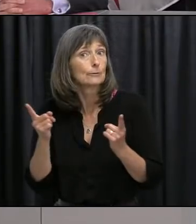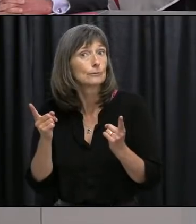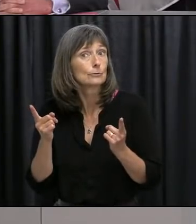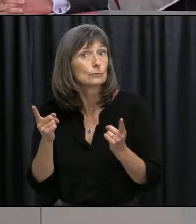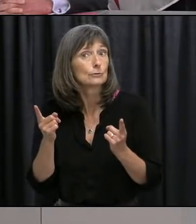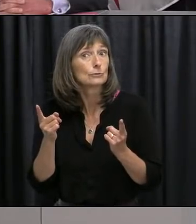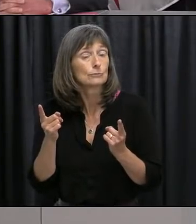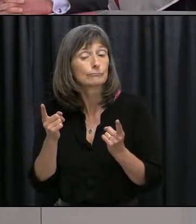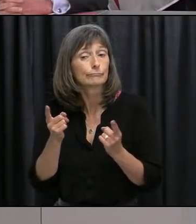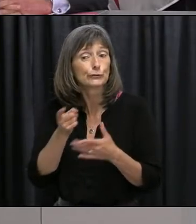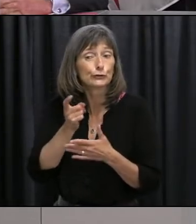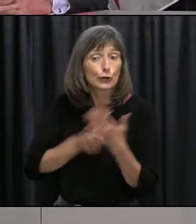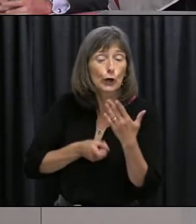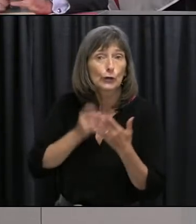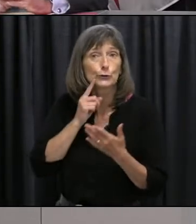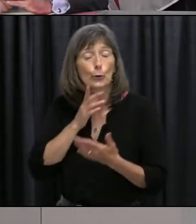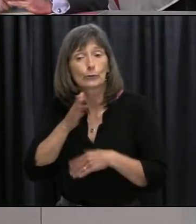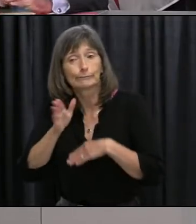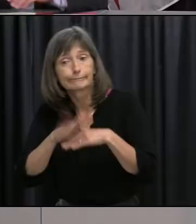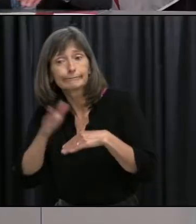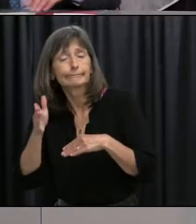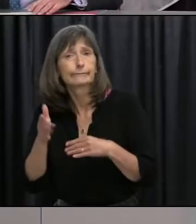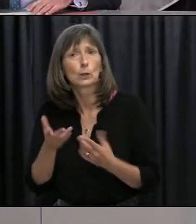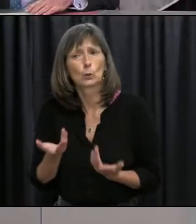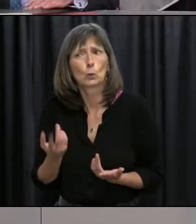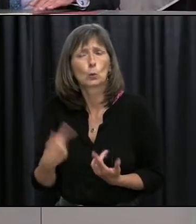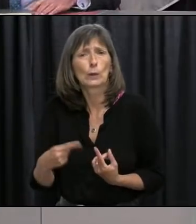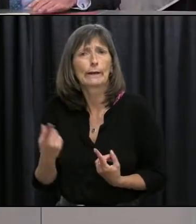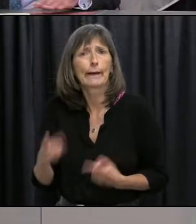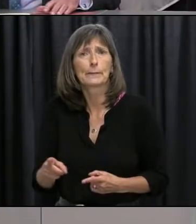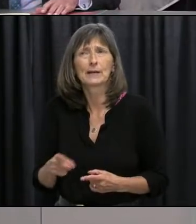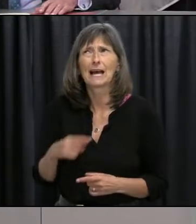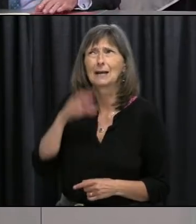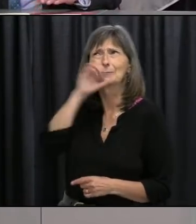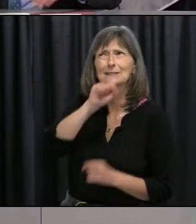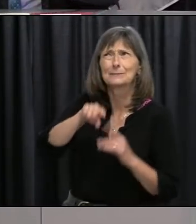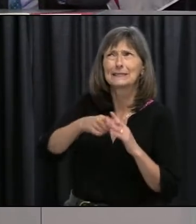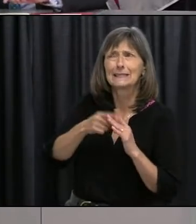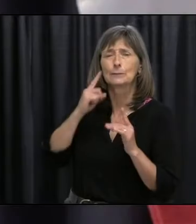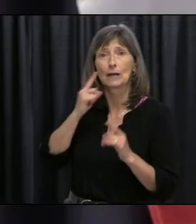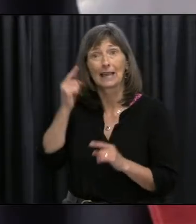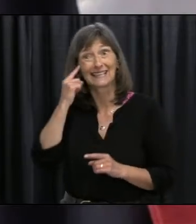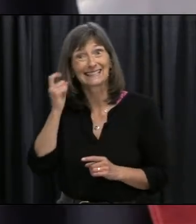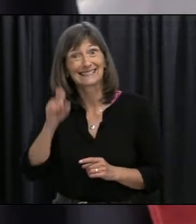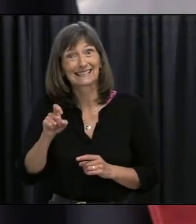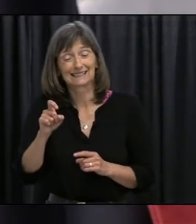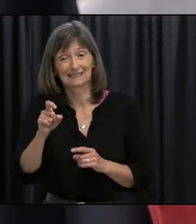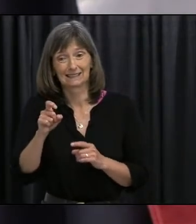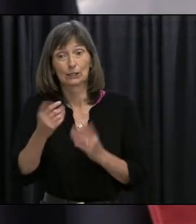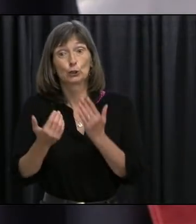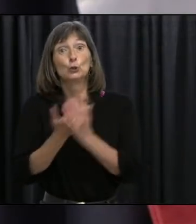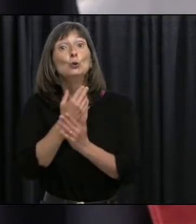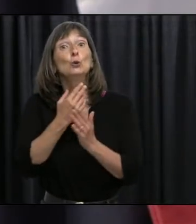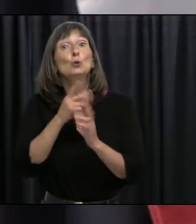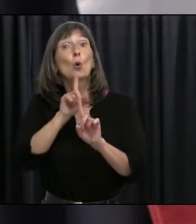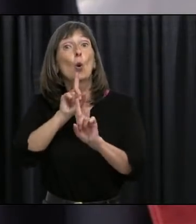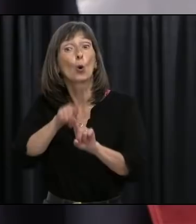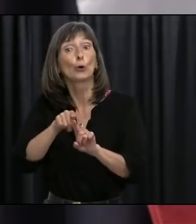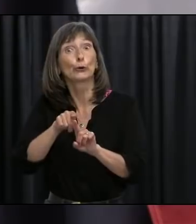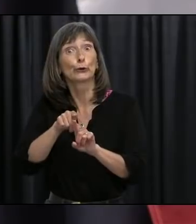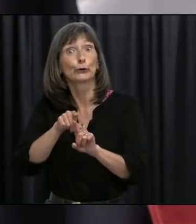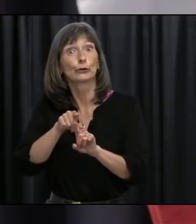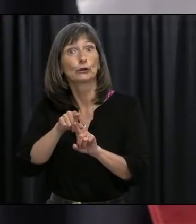immediately? I missed the beginning of the question, but if it's related to the rewording of orders to